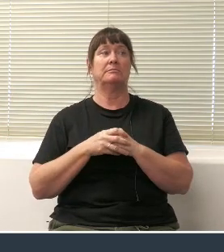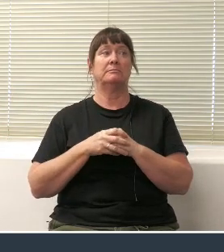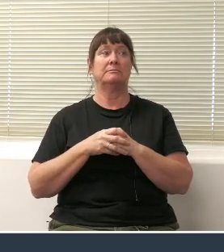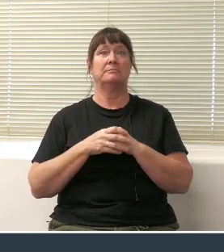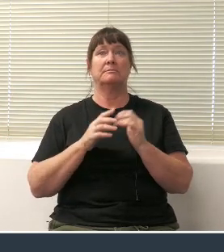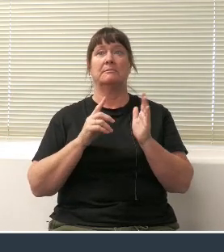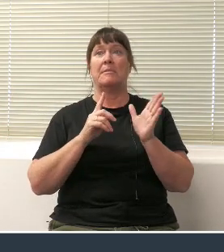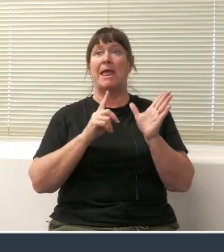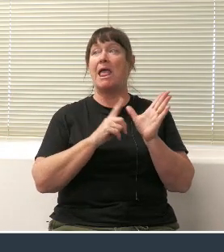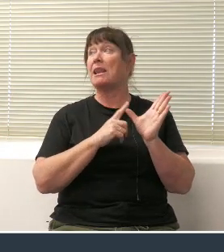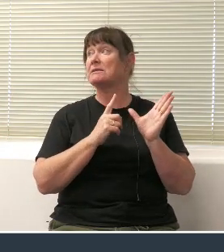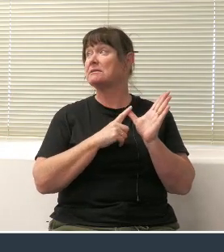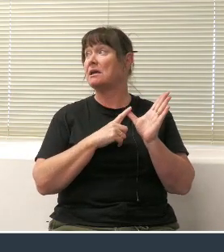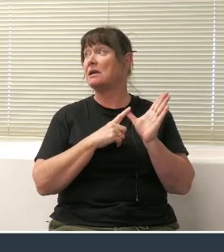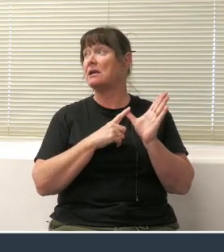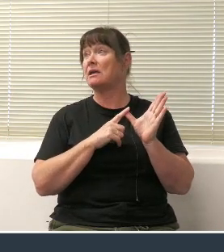welcome Alistair